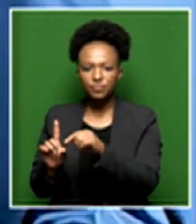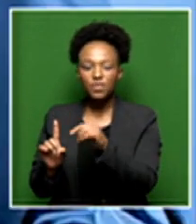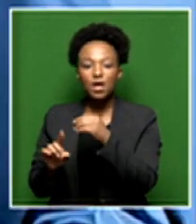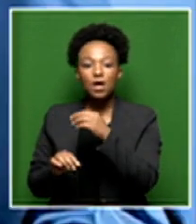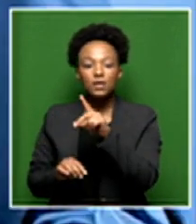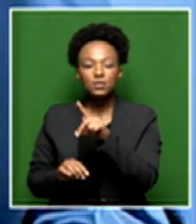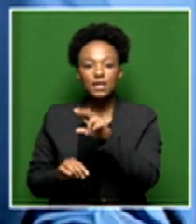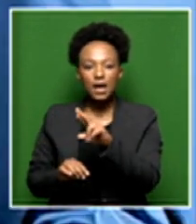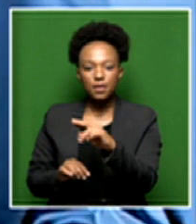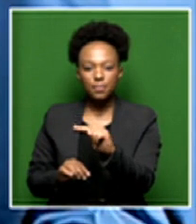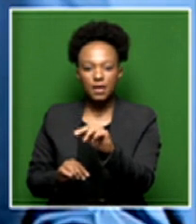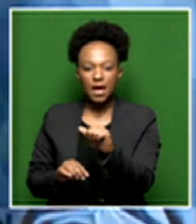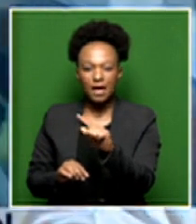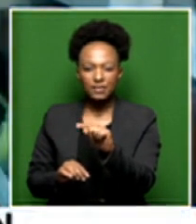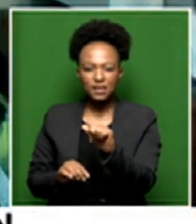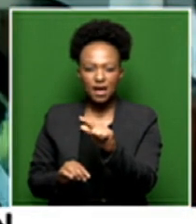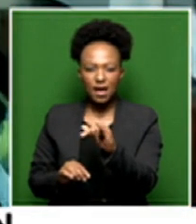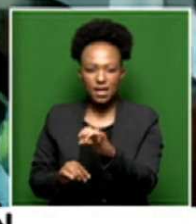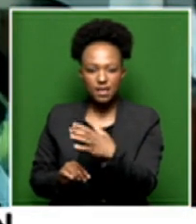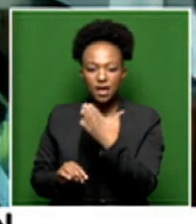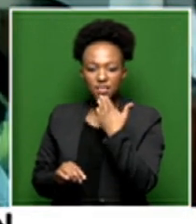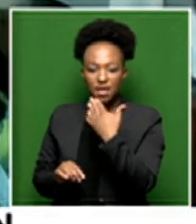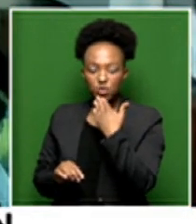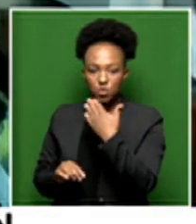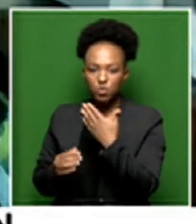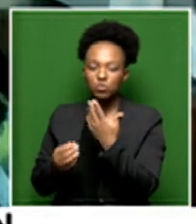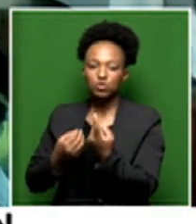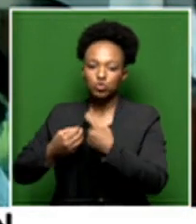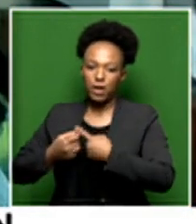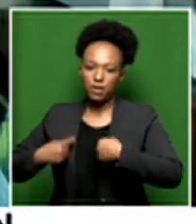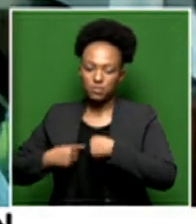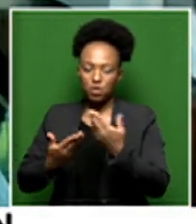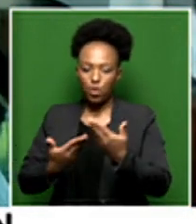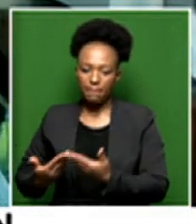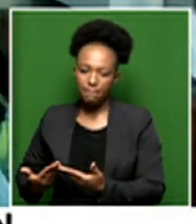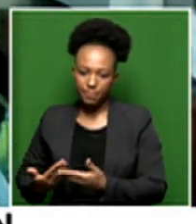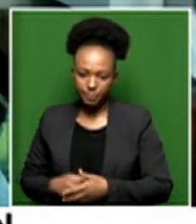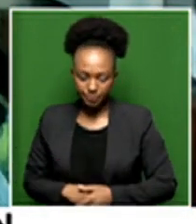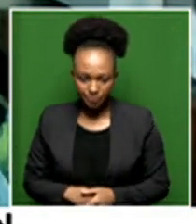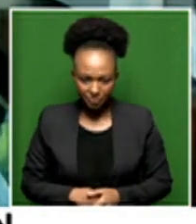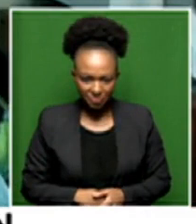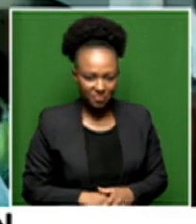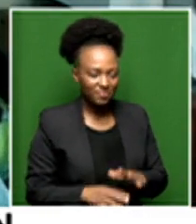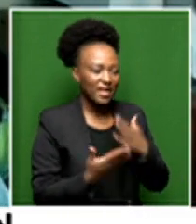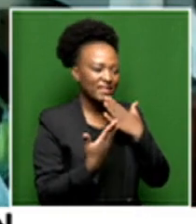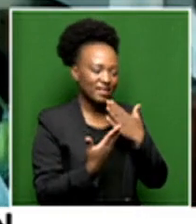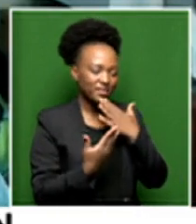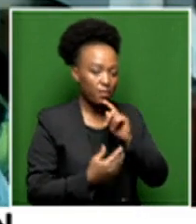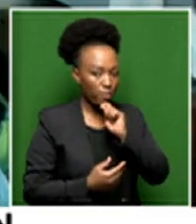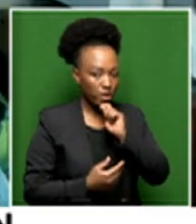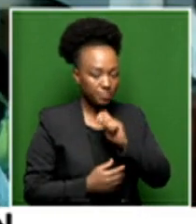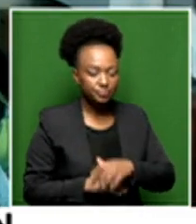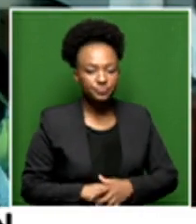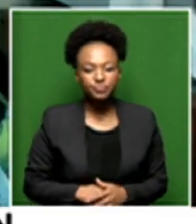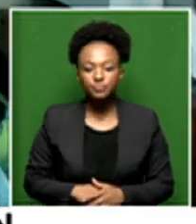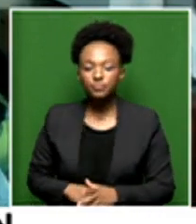Dr. Natalie Solomon. A very good morning to you, Dr. Solomon. Thanks for joining us and a warm welcome to Morning Live. Good morning. Thank you for having me. Let's